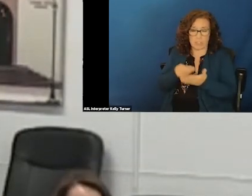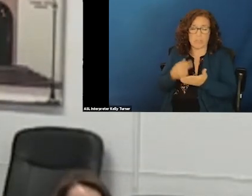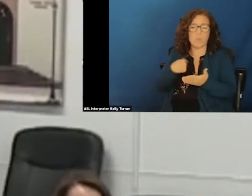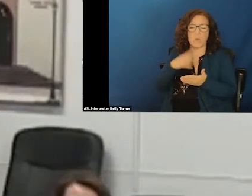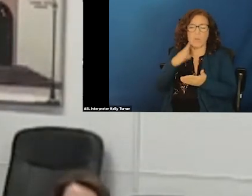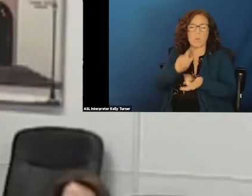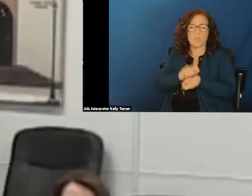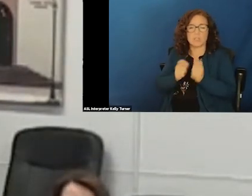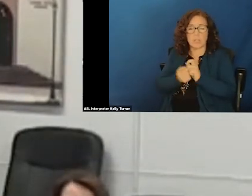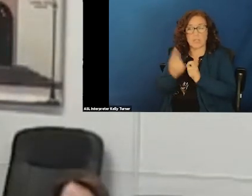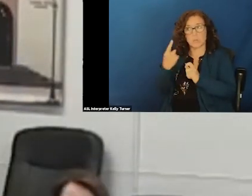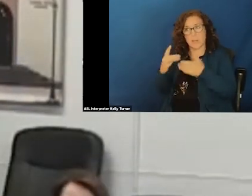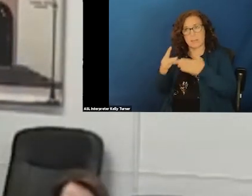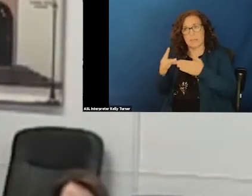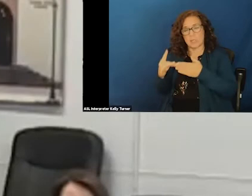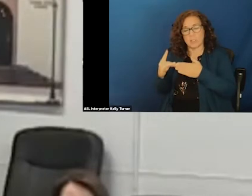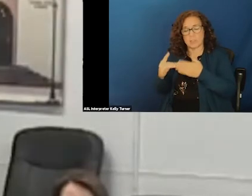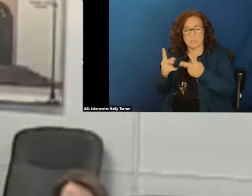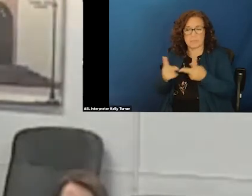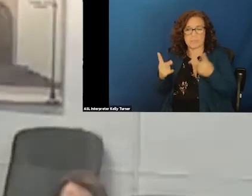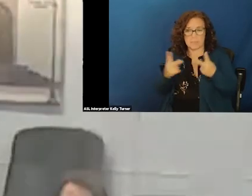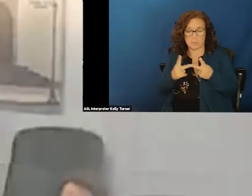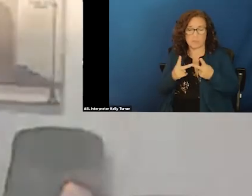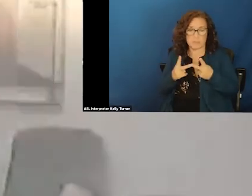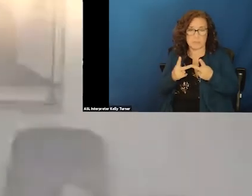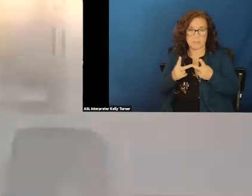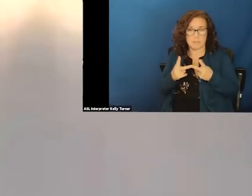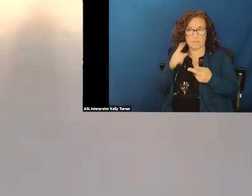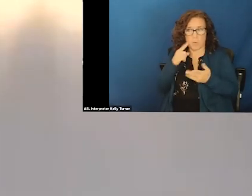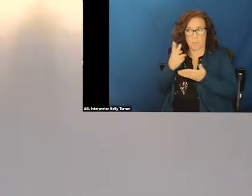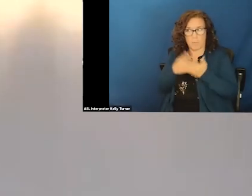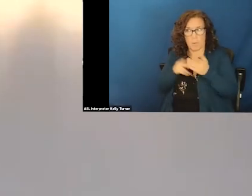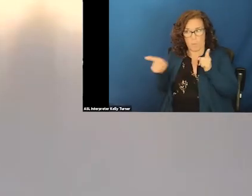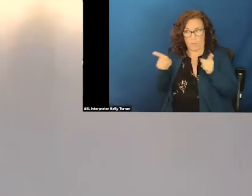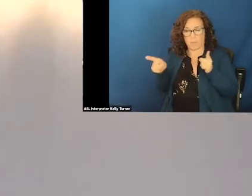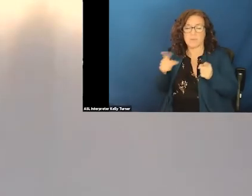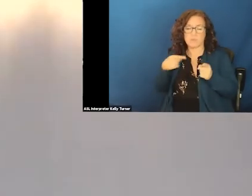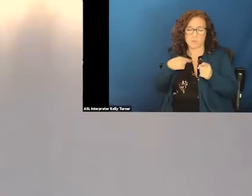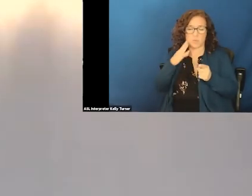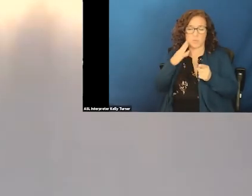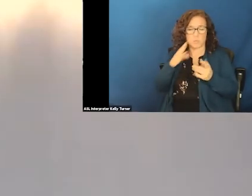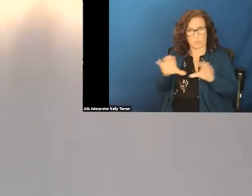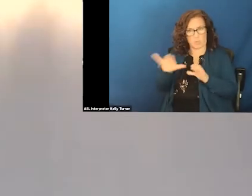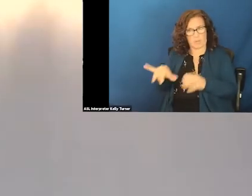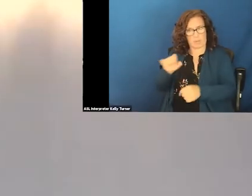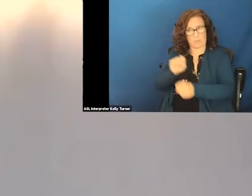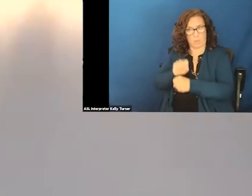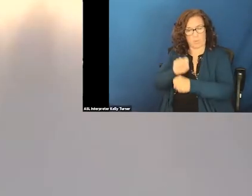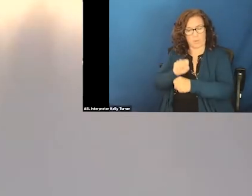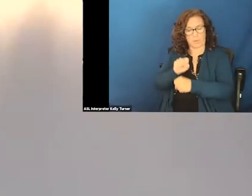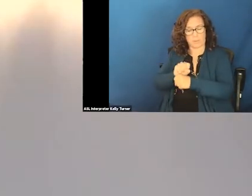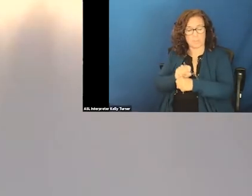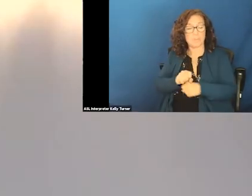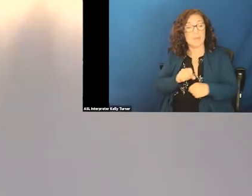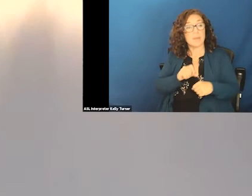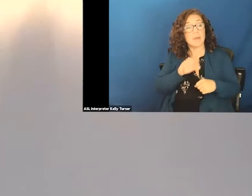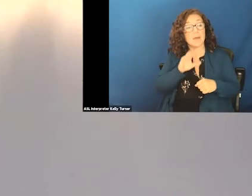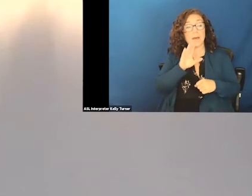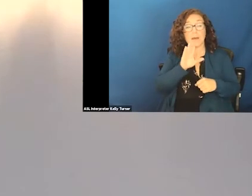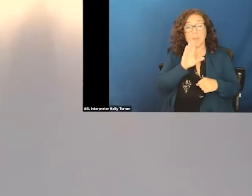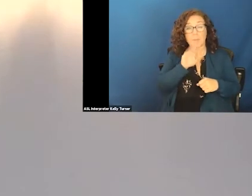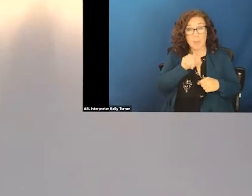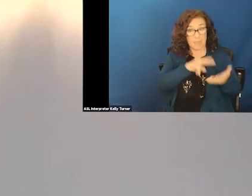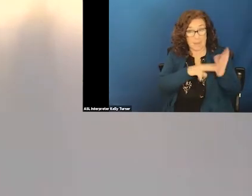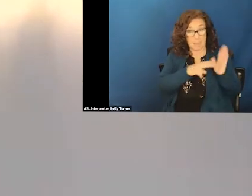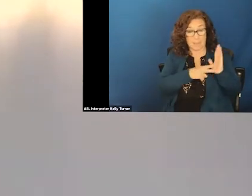function. Meaning though that eventually someone might leave a position and you would fill the specific position based on